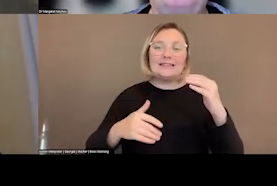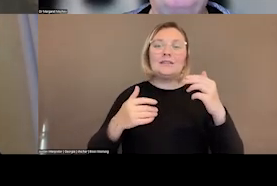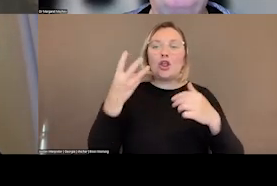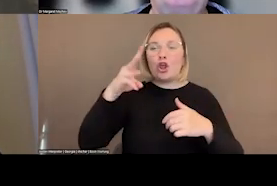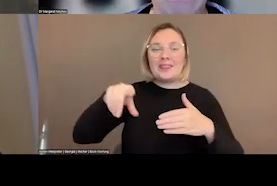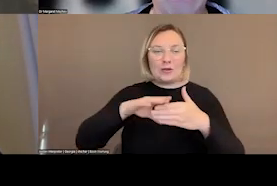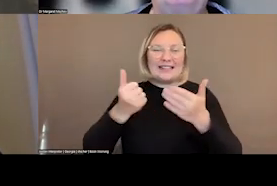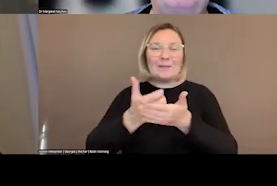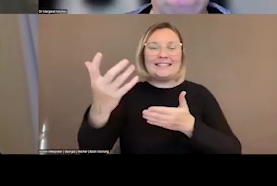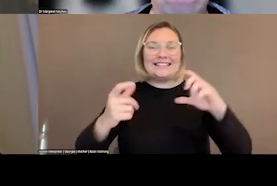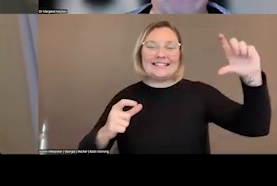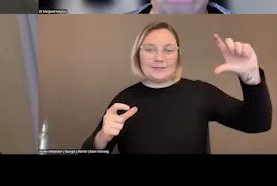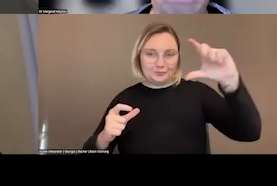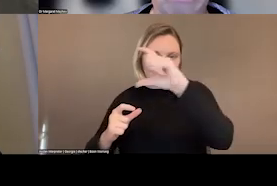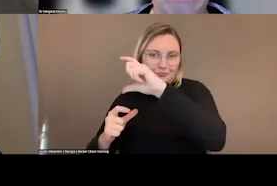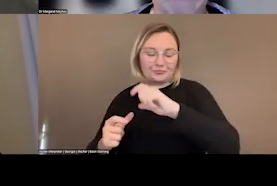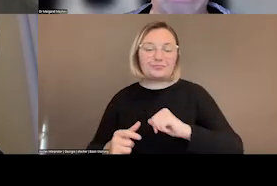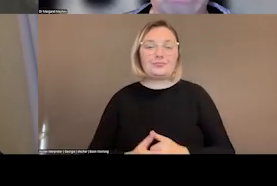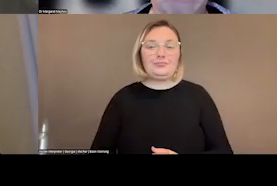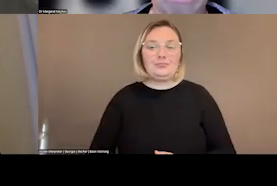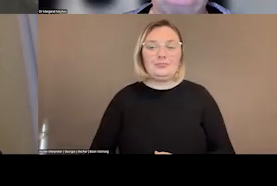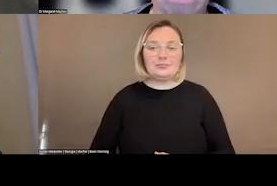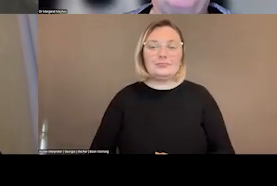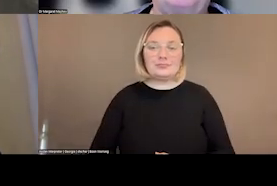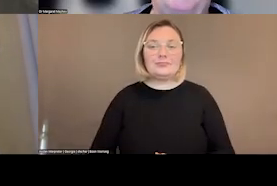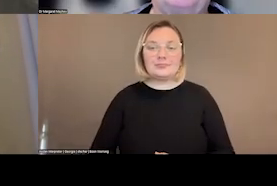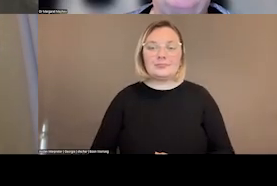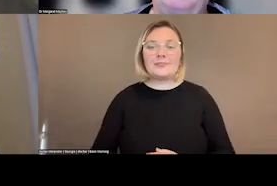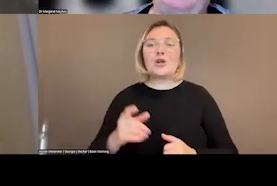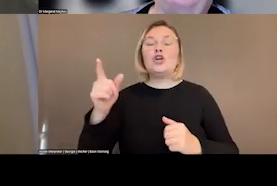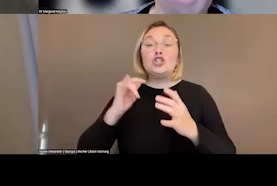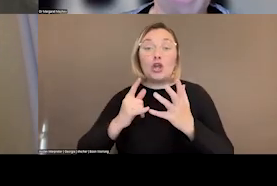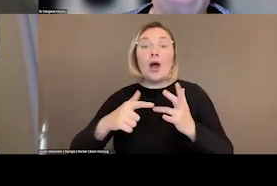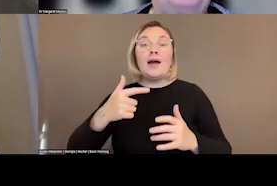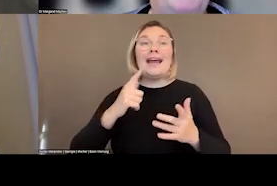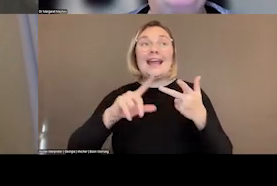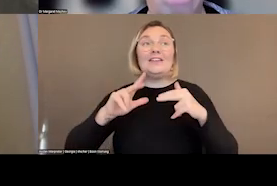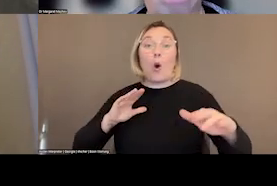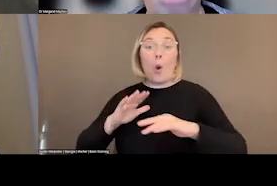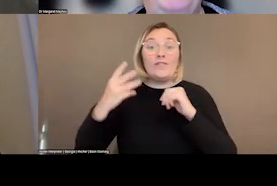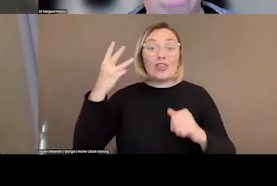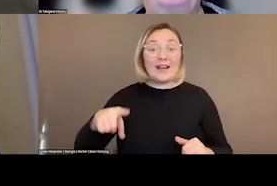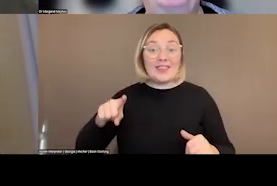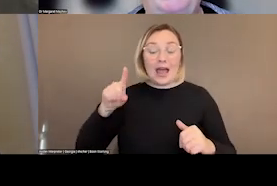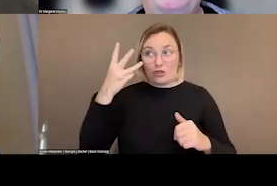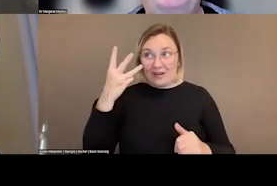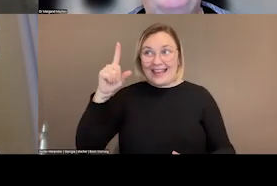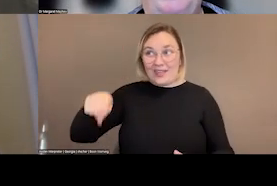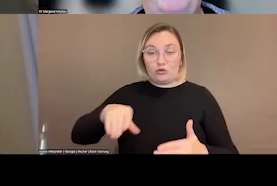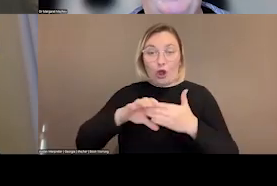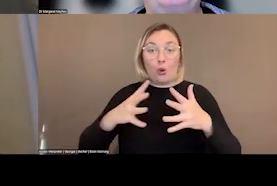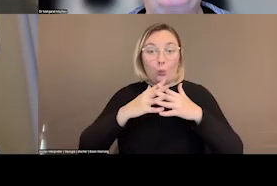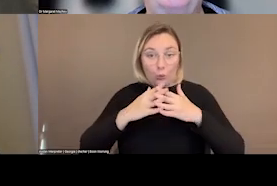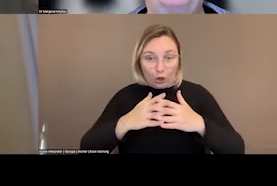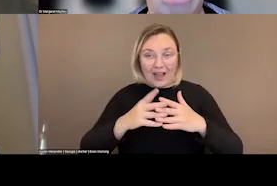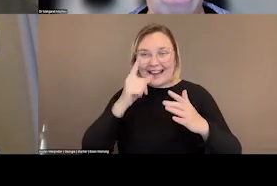expenses column. Mhm. Um, but yes, So I can, if it's more than 3,000, then I can add